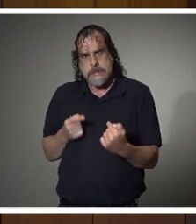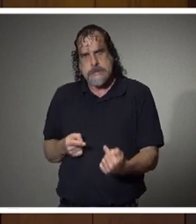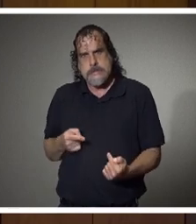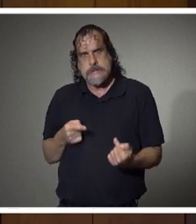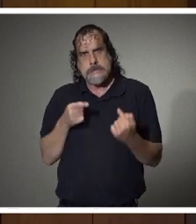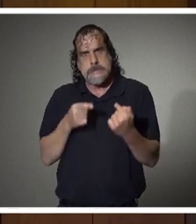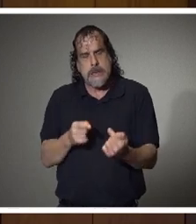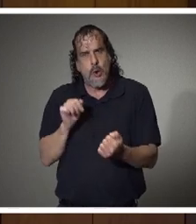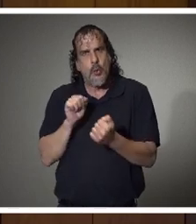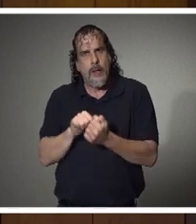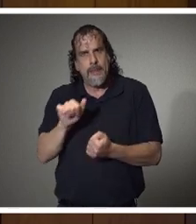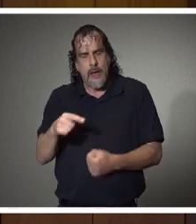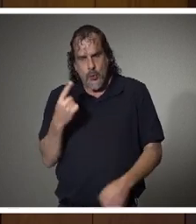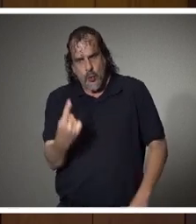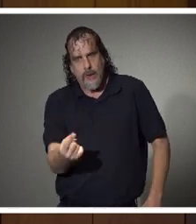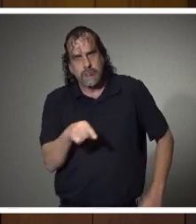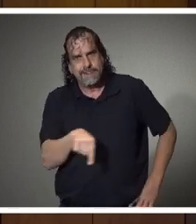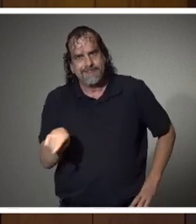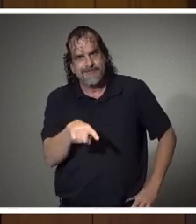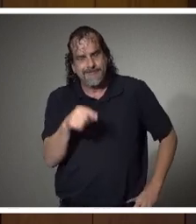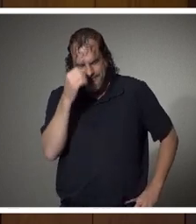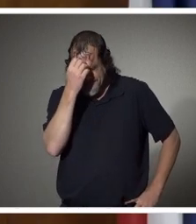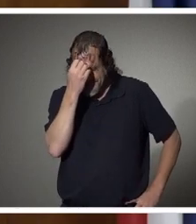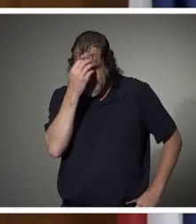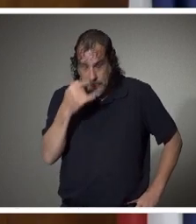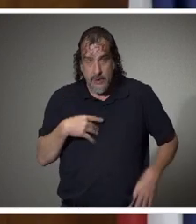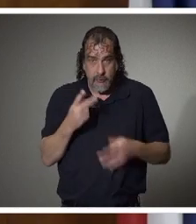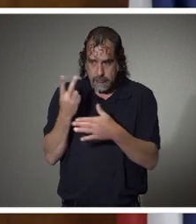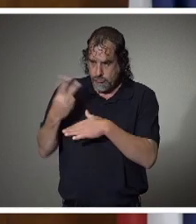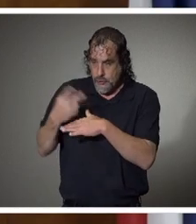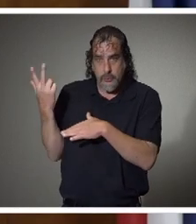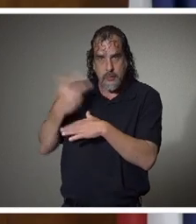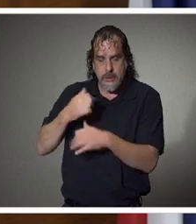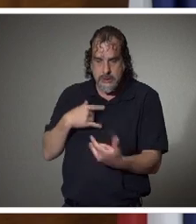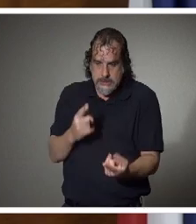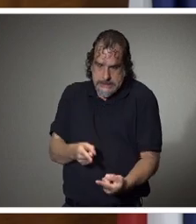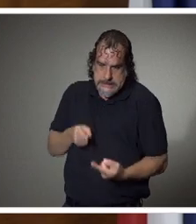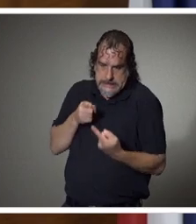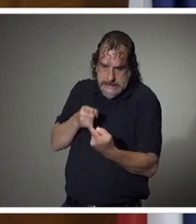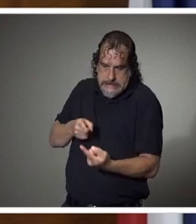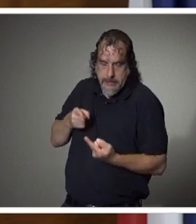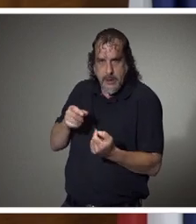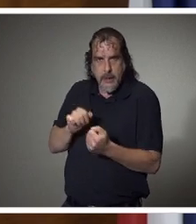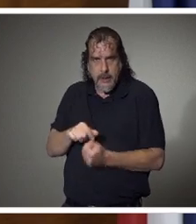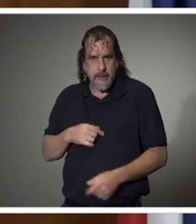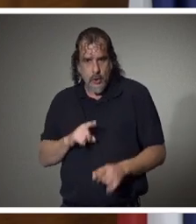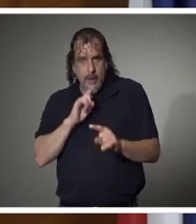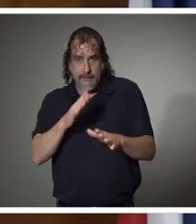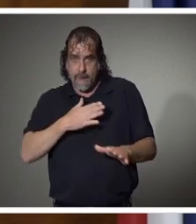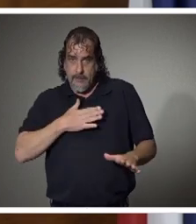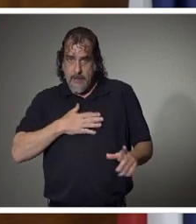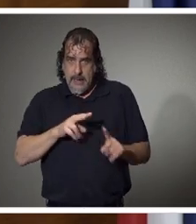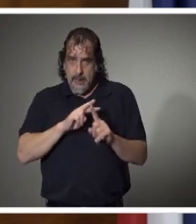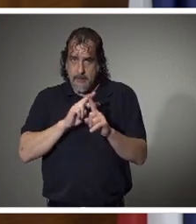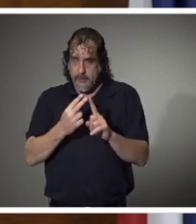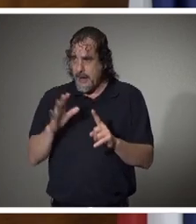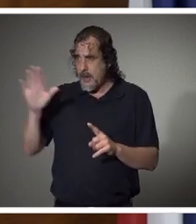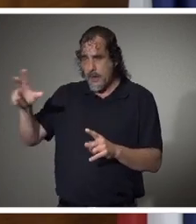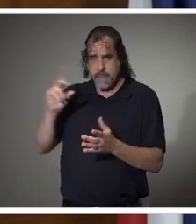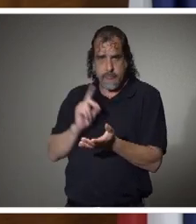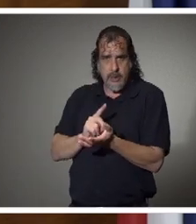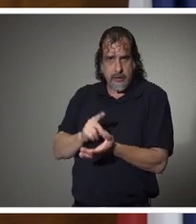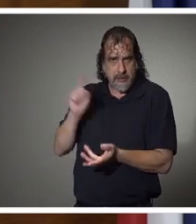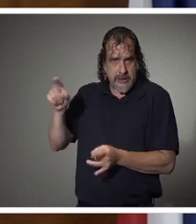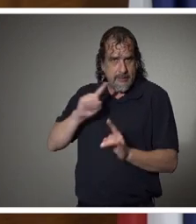with over the last several days. And I think, and I'll answer it from my perspective, and I'll let Dr. Dobbs answer it from